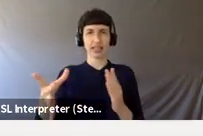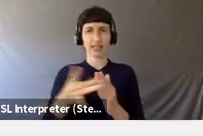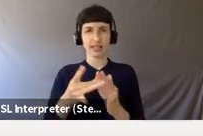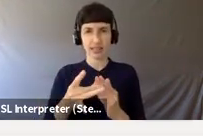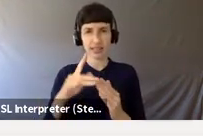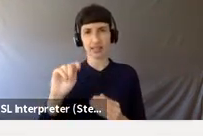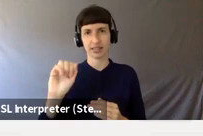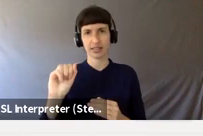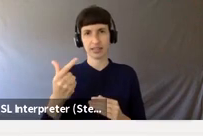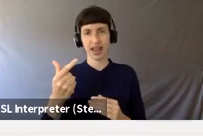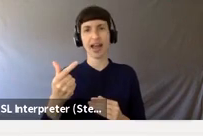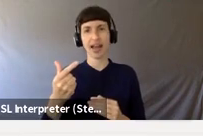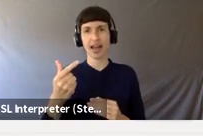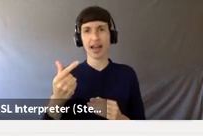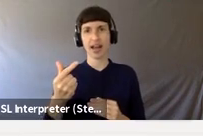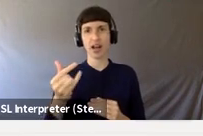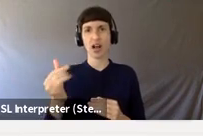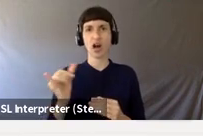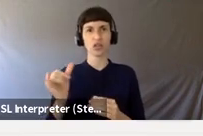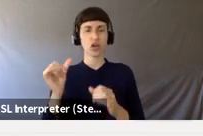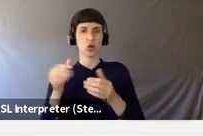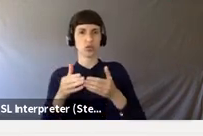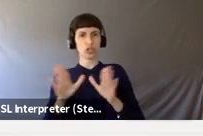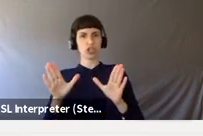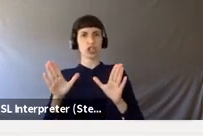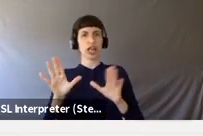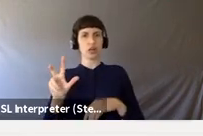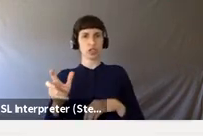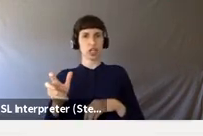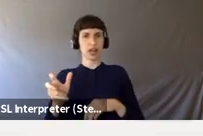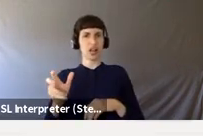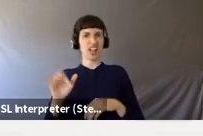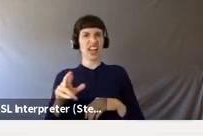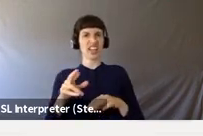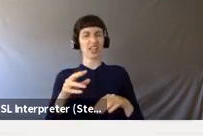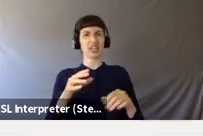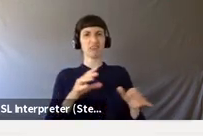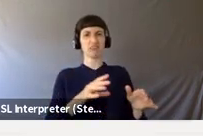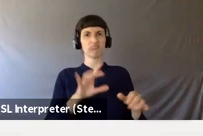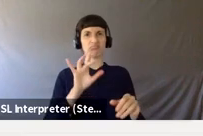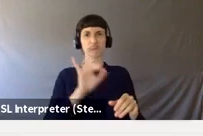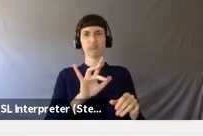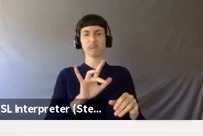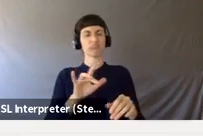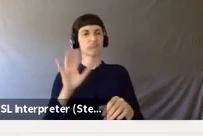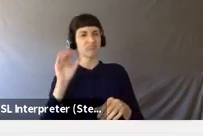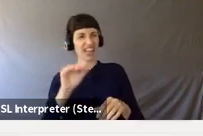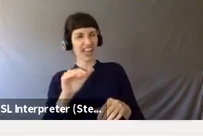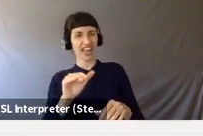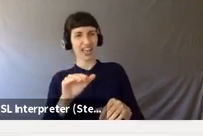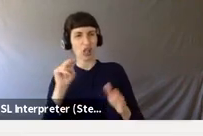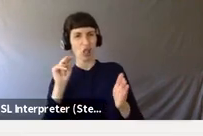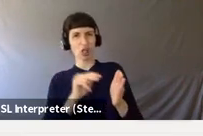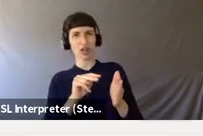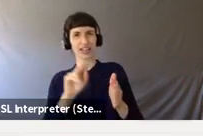in the posts on the general channel or in any of the private channels. Hey, go check out this tag, because the students would then be able